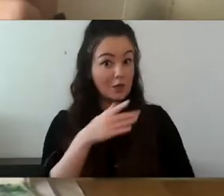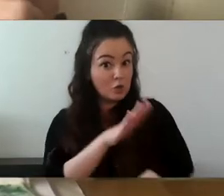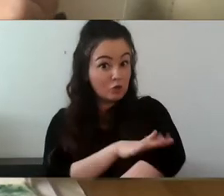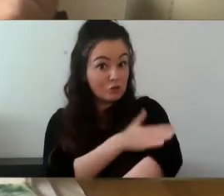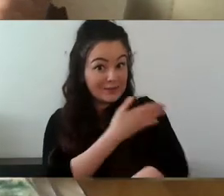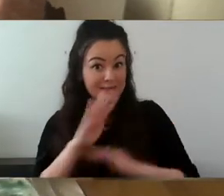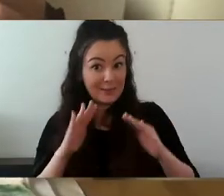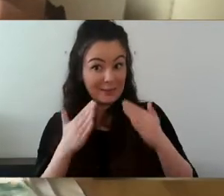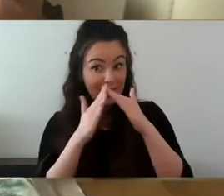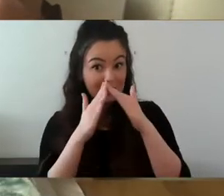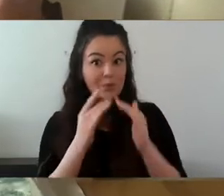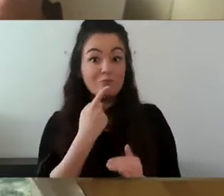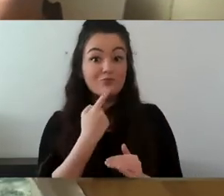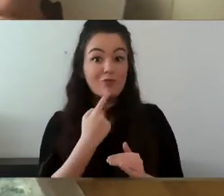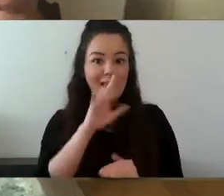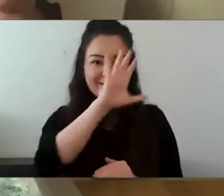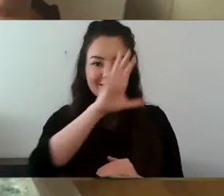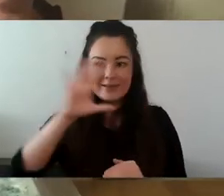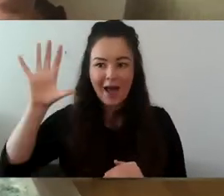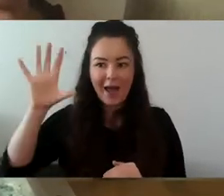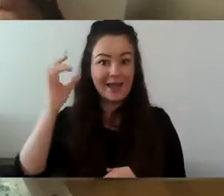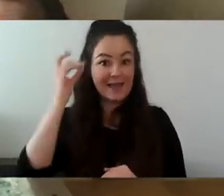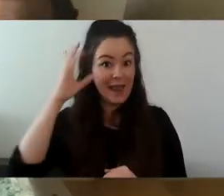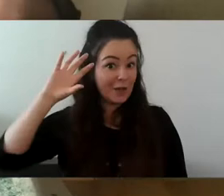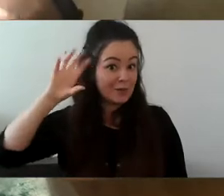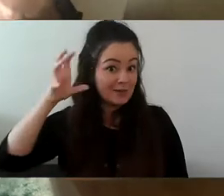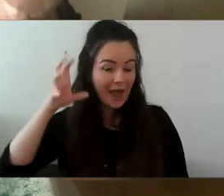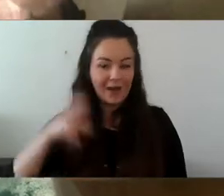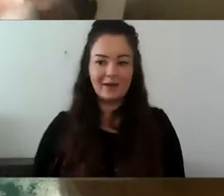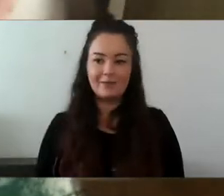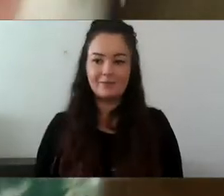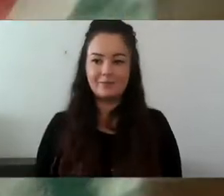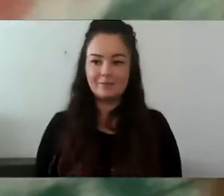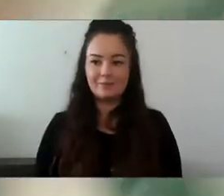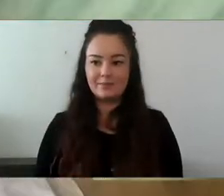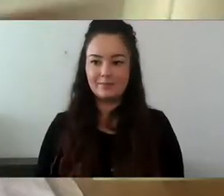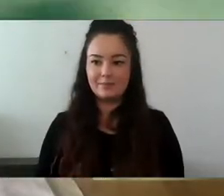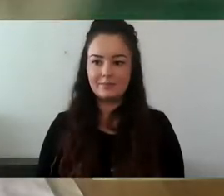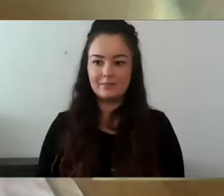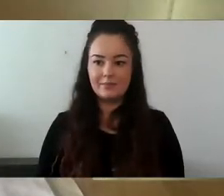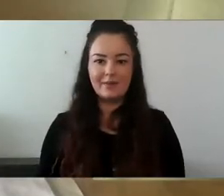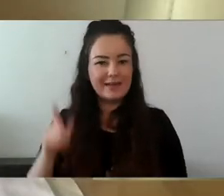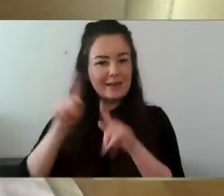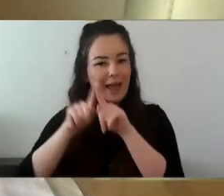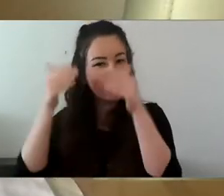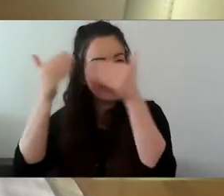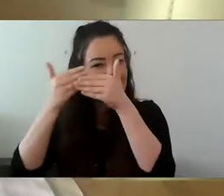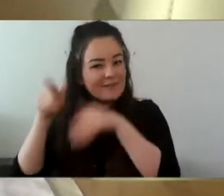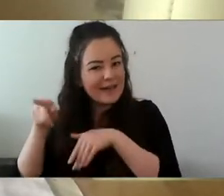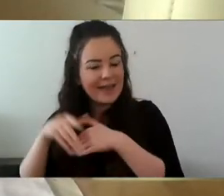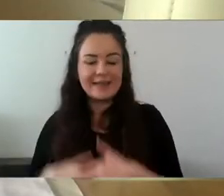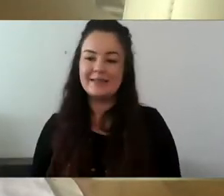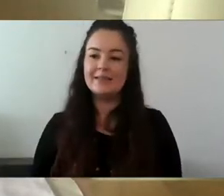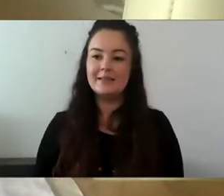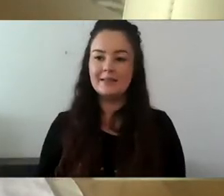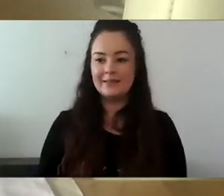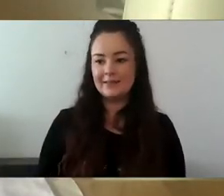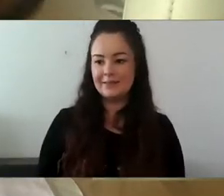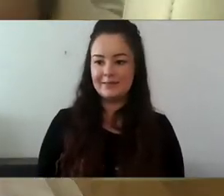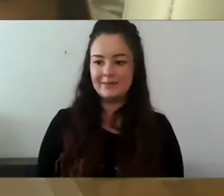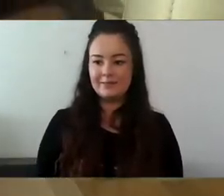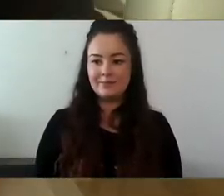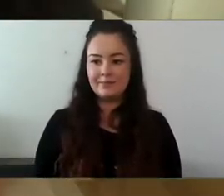my green mountains with a red sky and a yellow sun. So this is coming into the evening, some